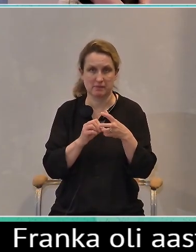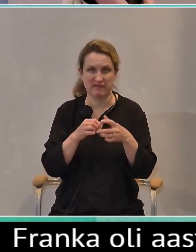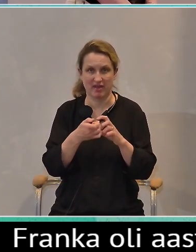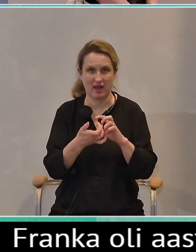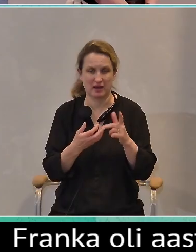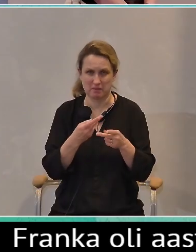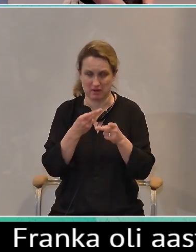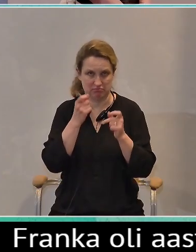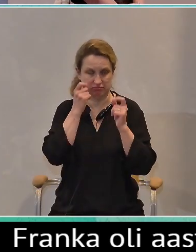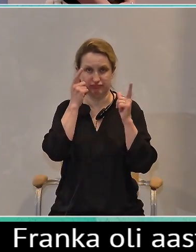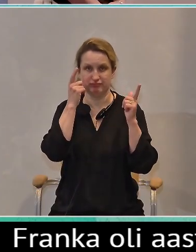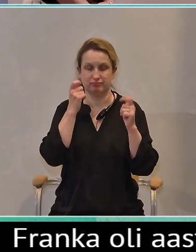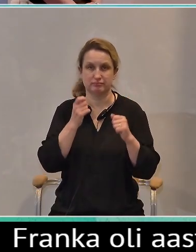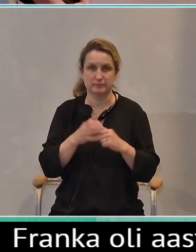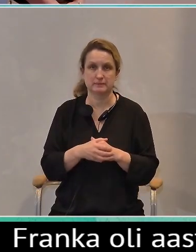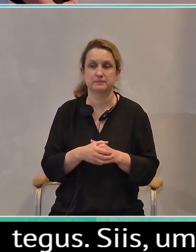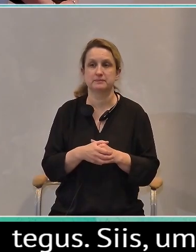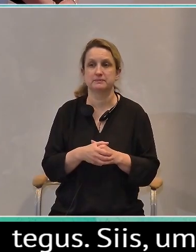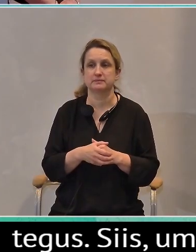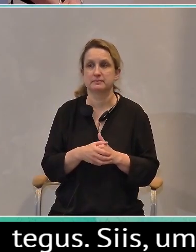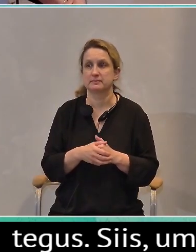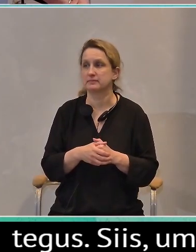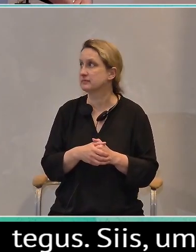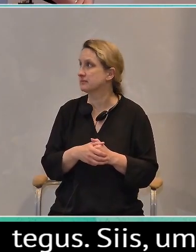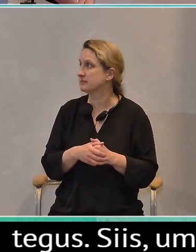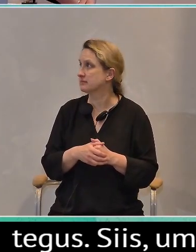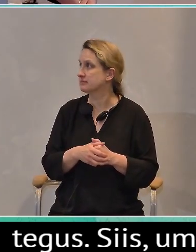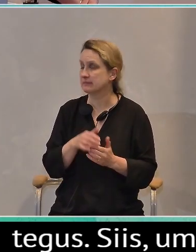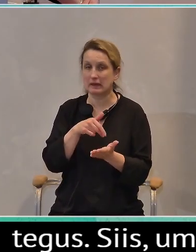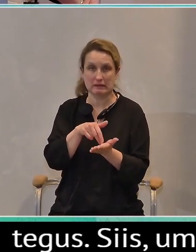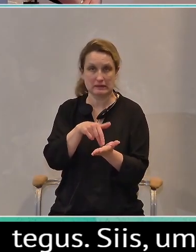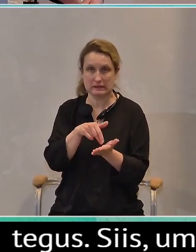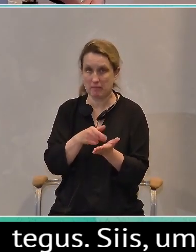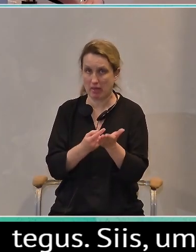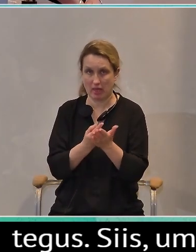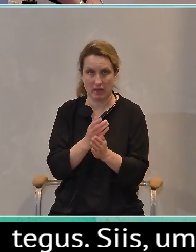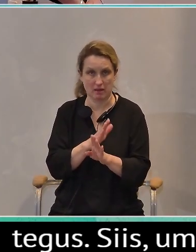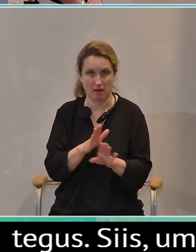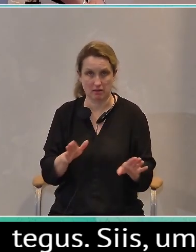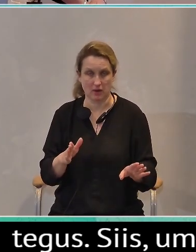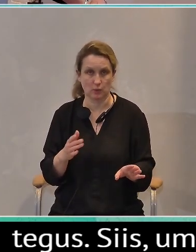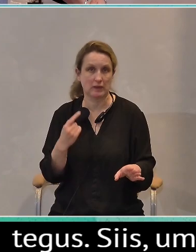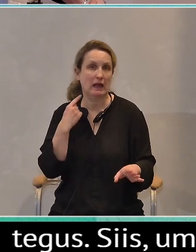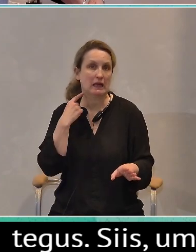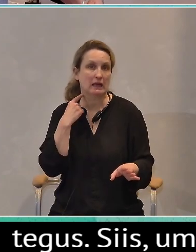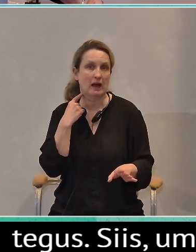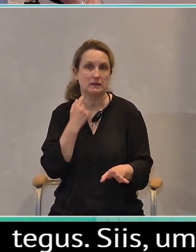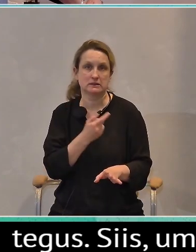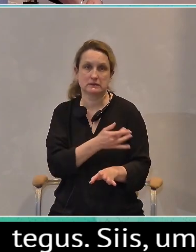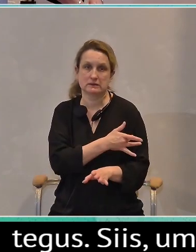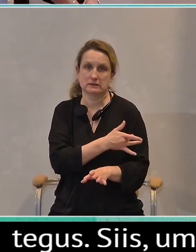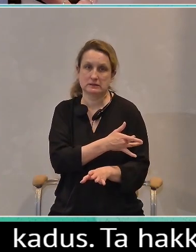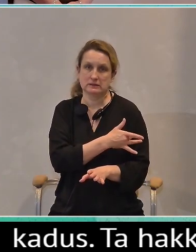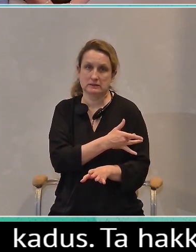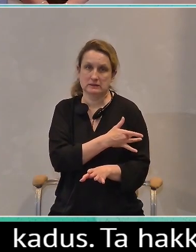wringing her hands and her fingers in strange ways. She did not start